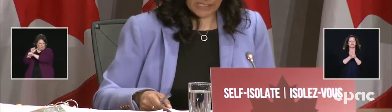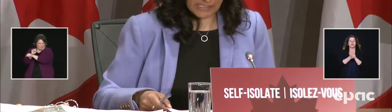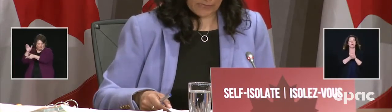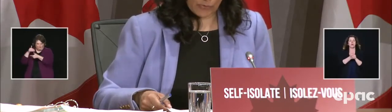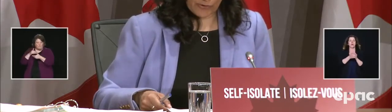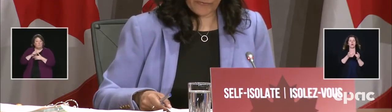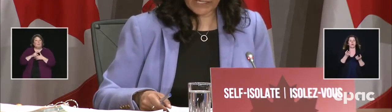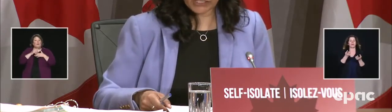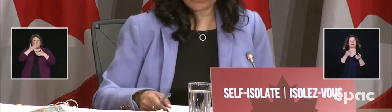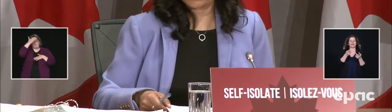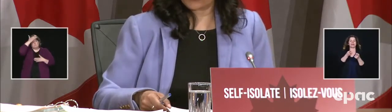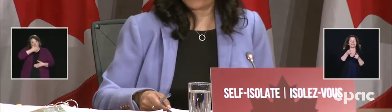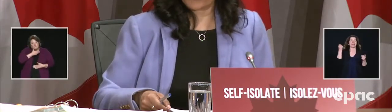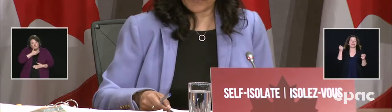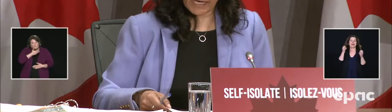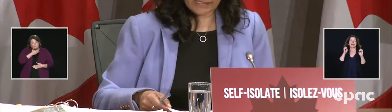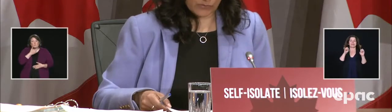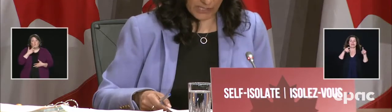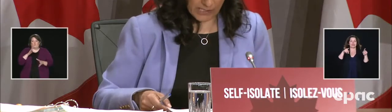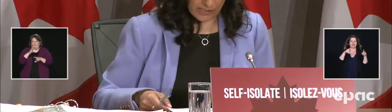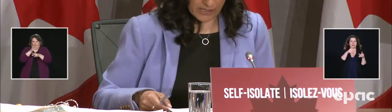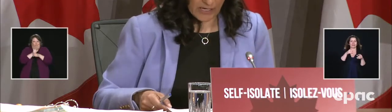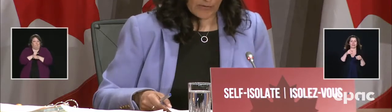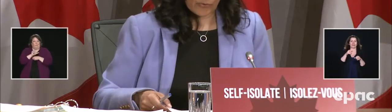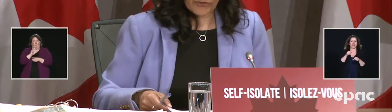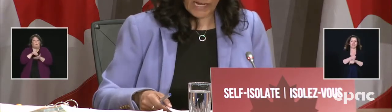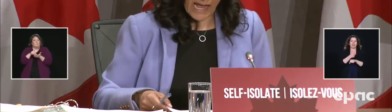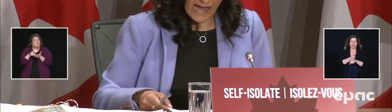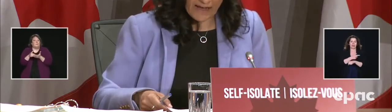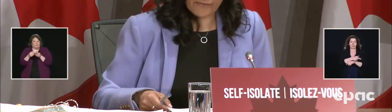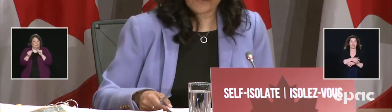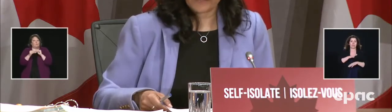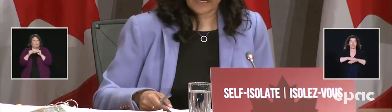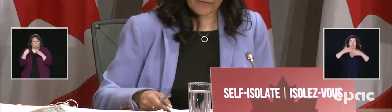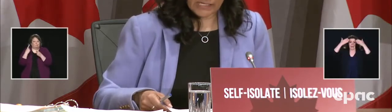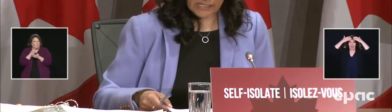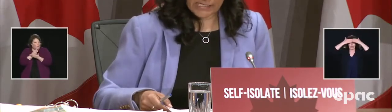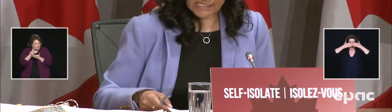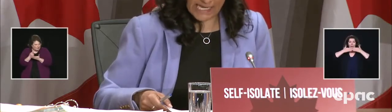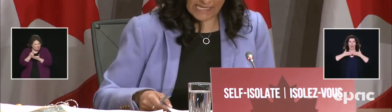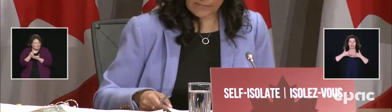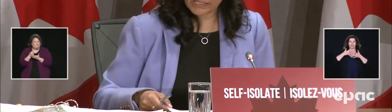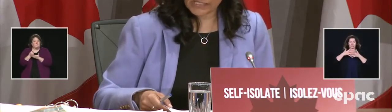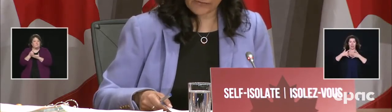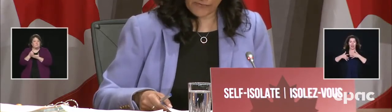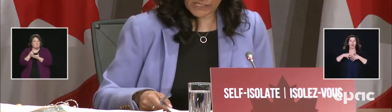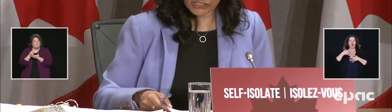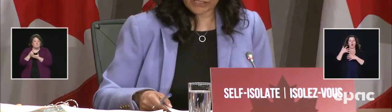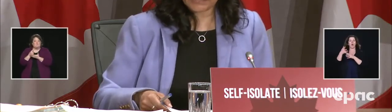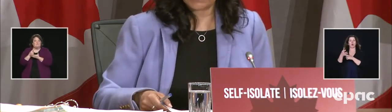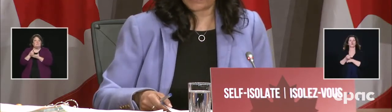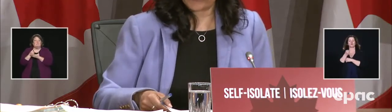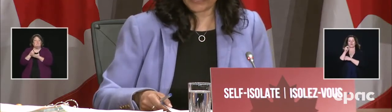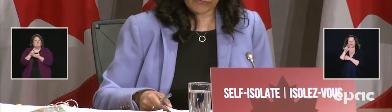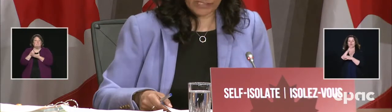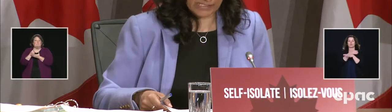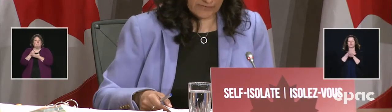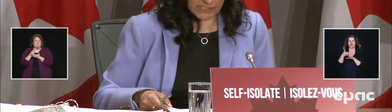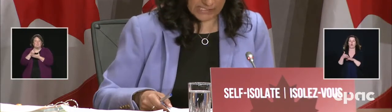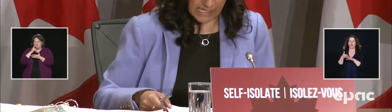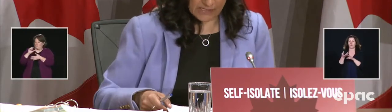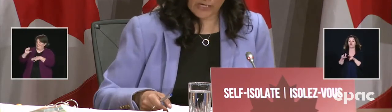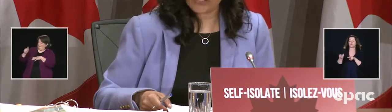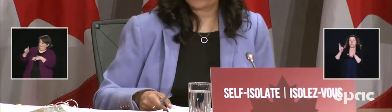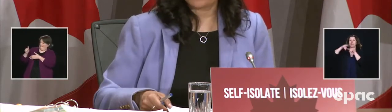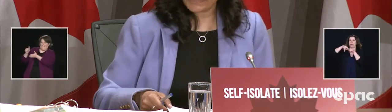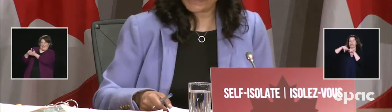3 million more face shields over the past week. More than half of the nearly 10 million face shields in aggregate received